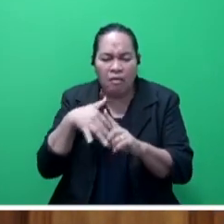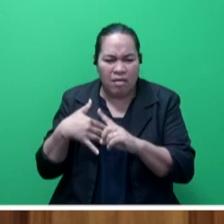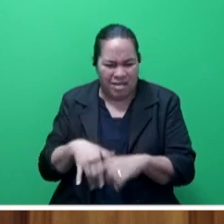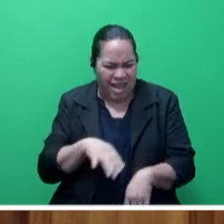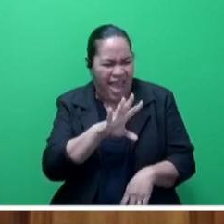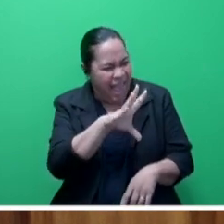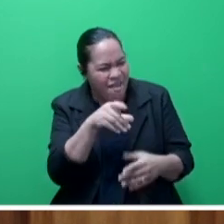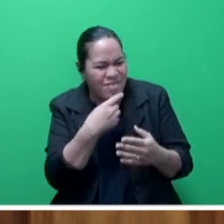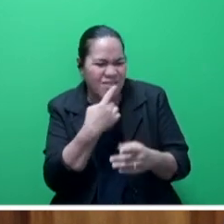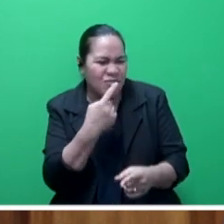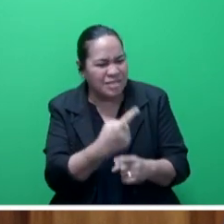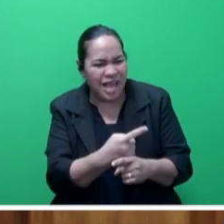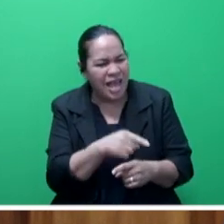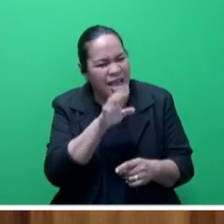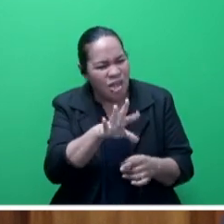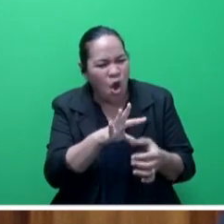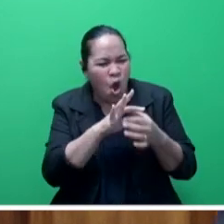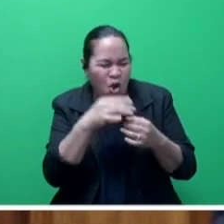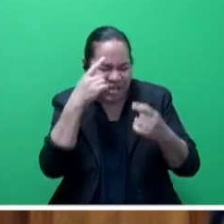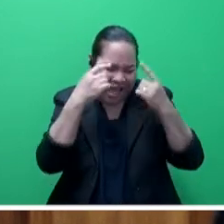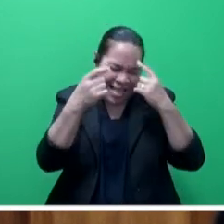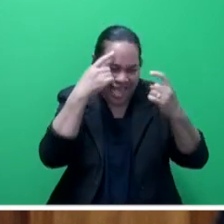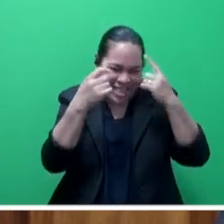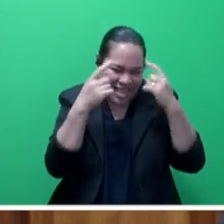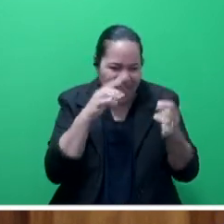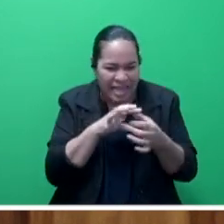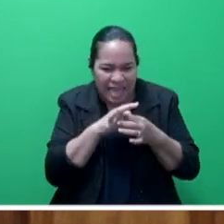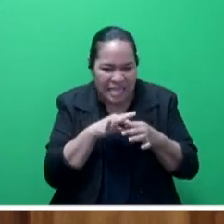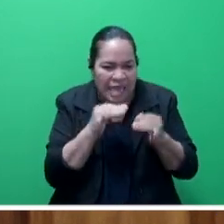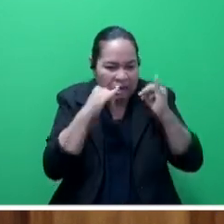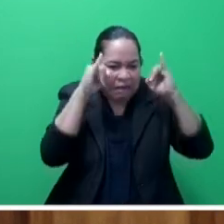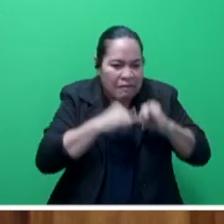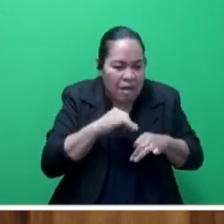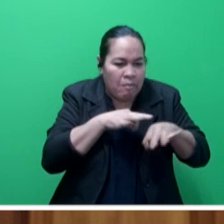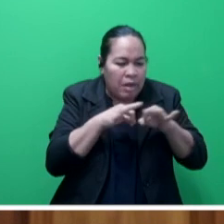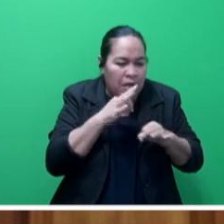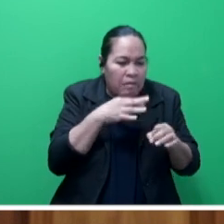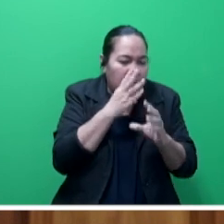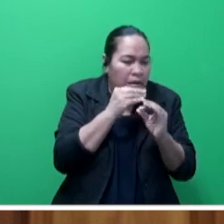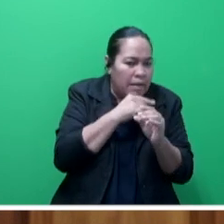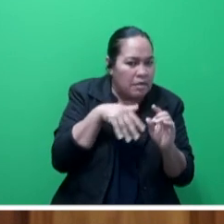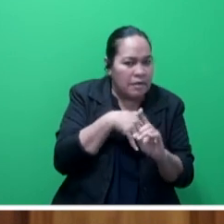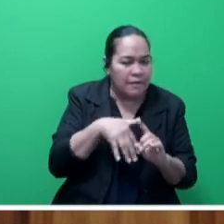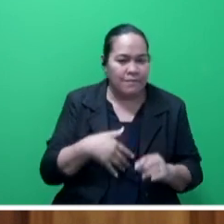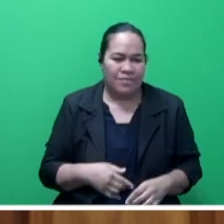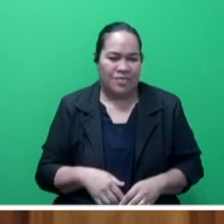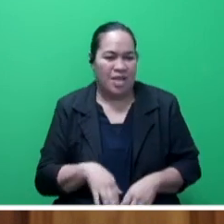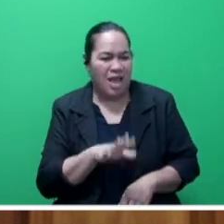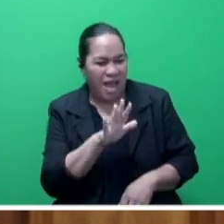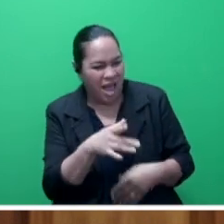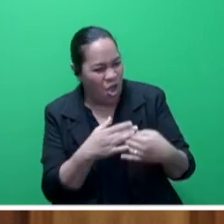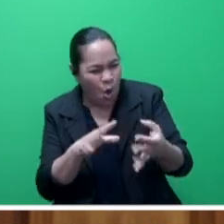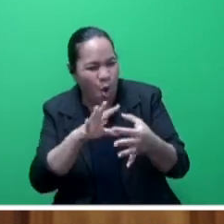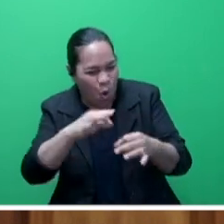talk about, it stems from this conspiracy theory that they have. Everything. That also, they came up with the